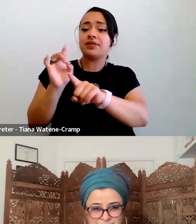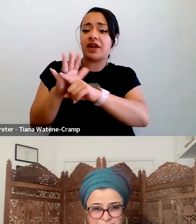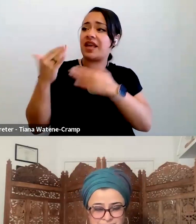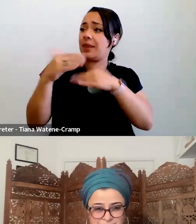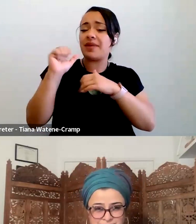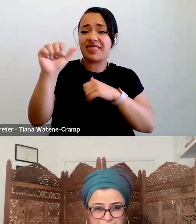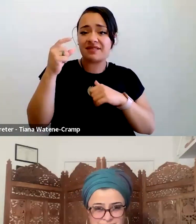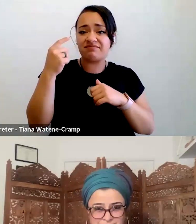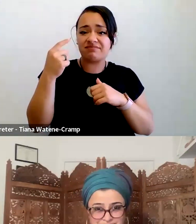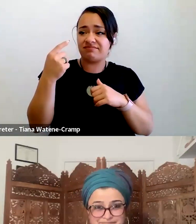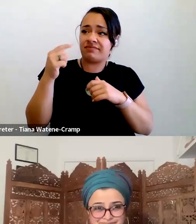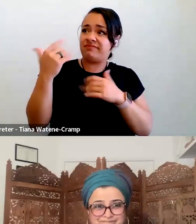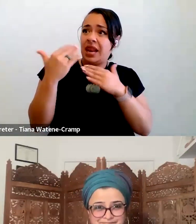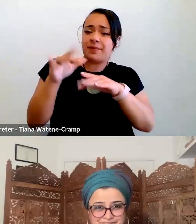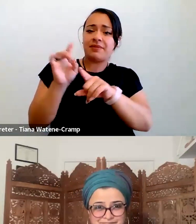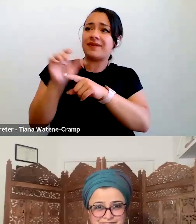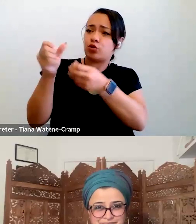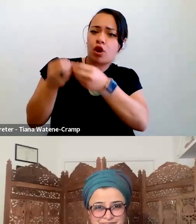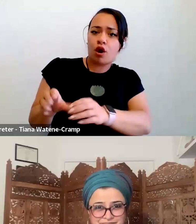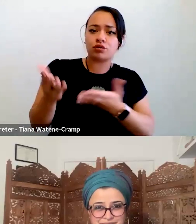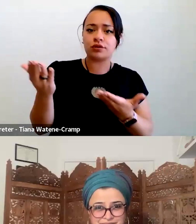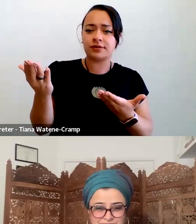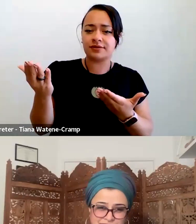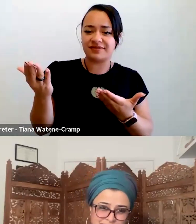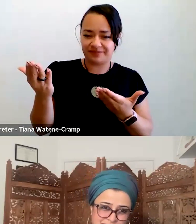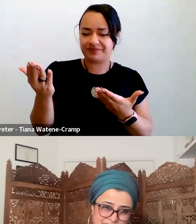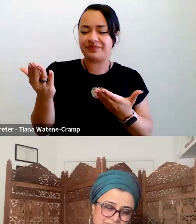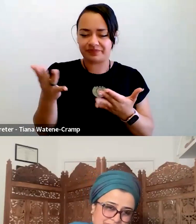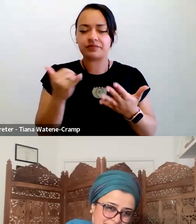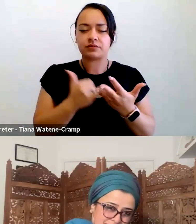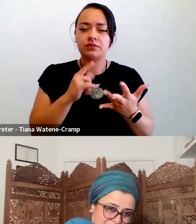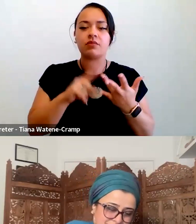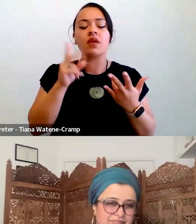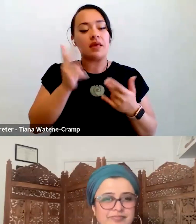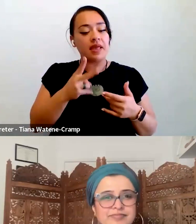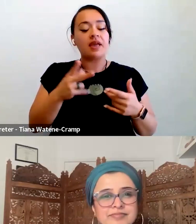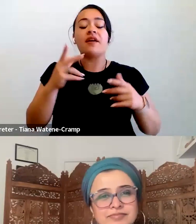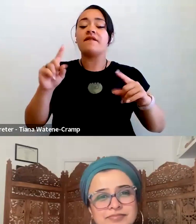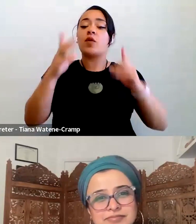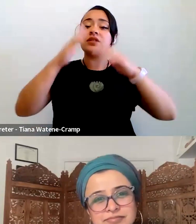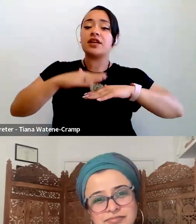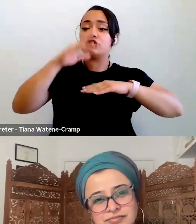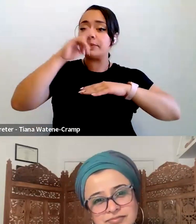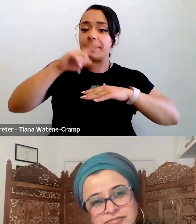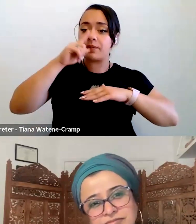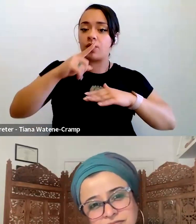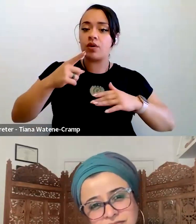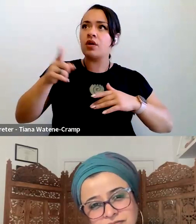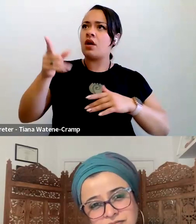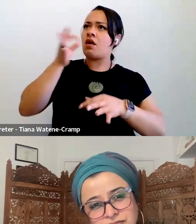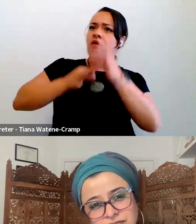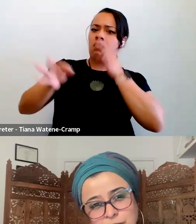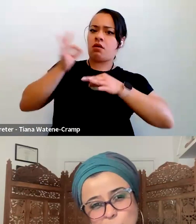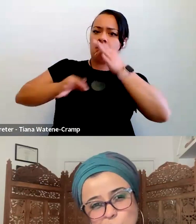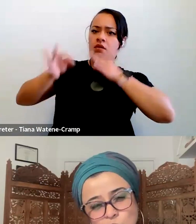loss, you know. So I think, again, as First Nations people, we are asked to do a lot, and